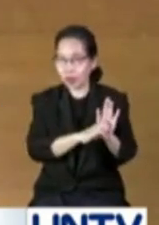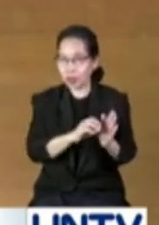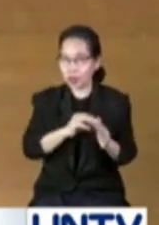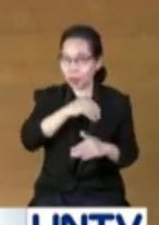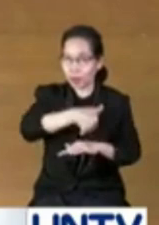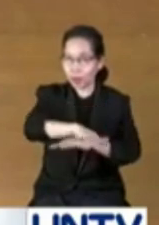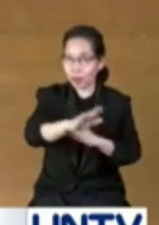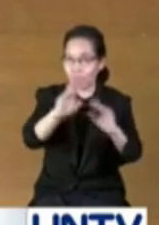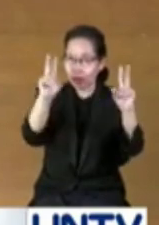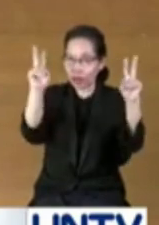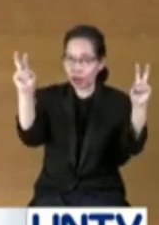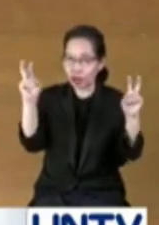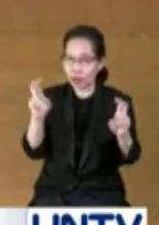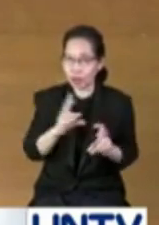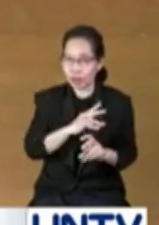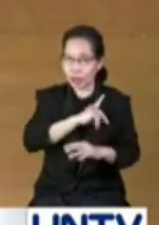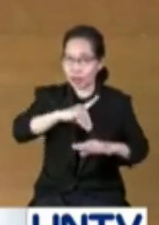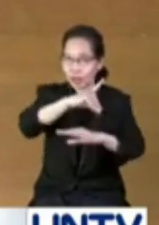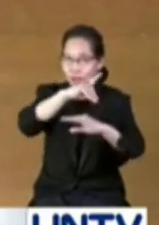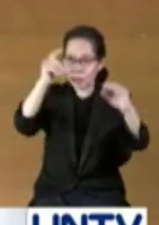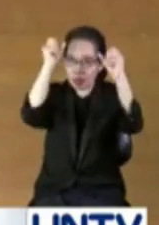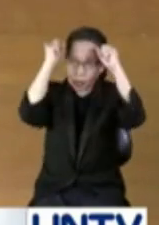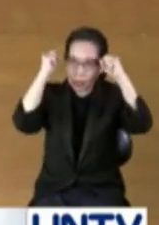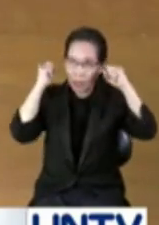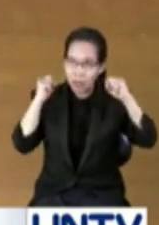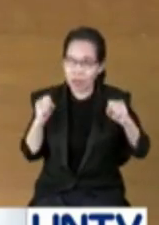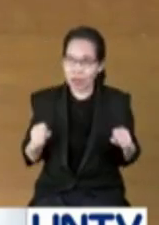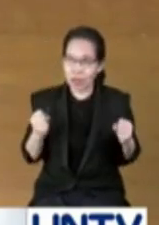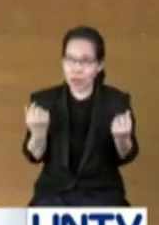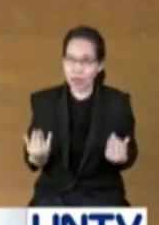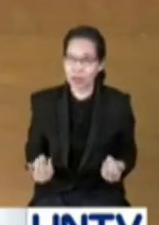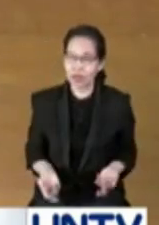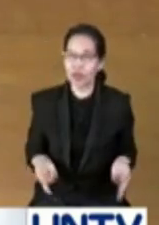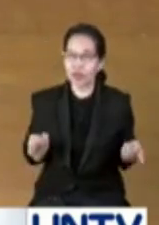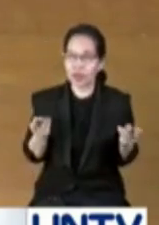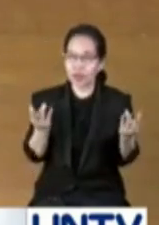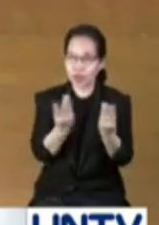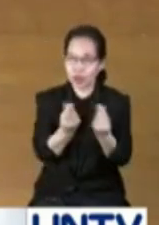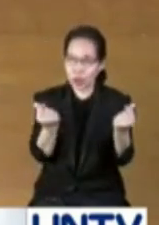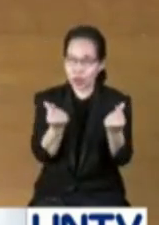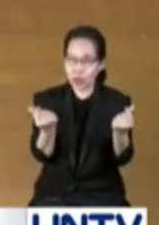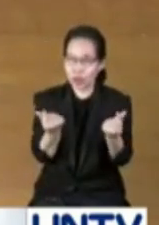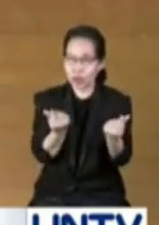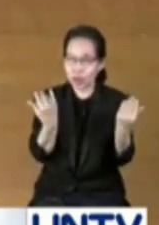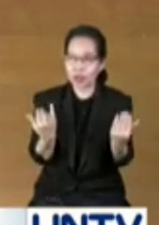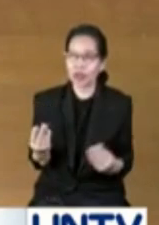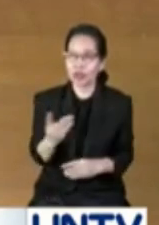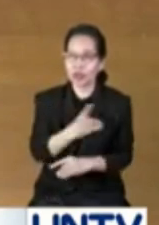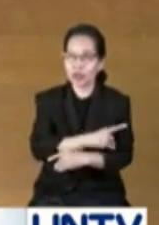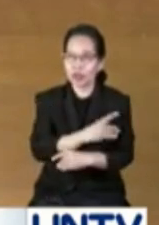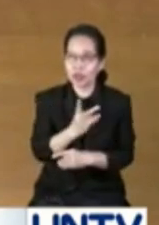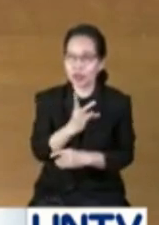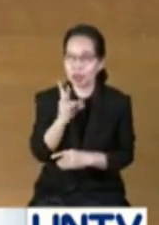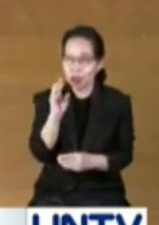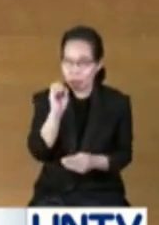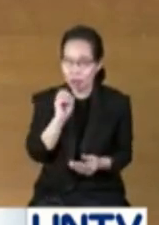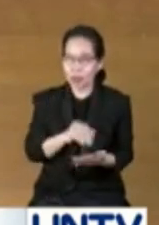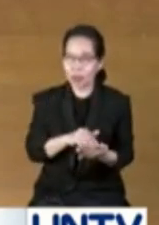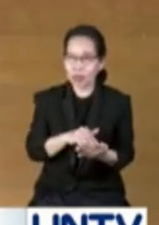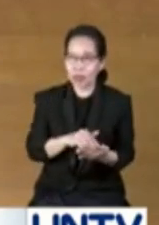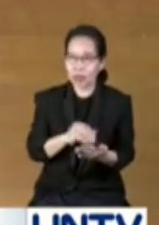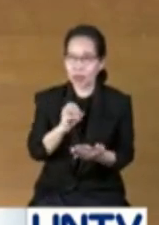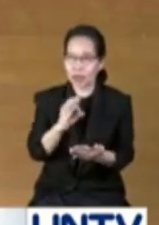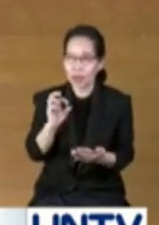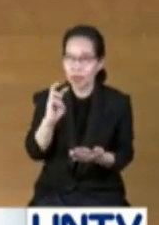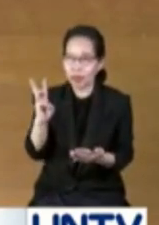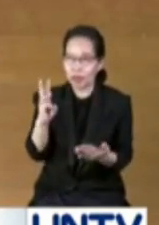in the Kingdom of Saudi Arabia has now been resolved. And as of today, 70,000 of our OFWs have already